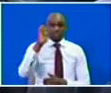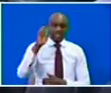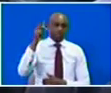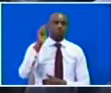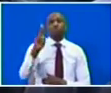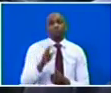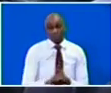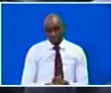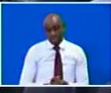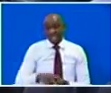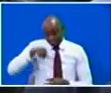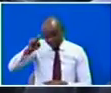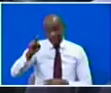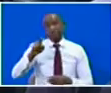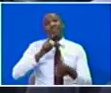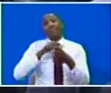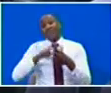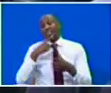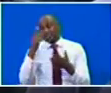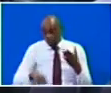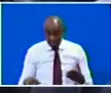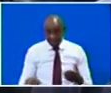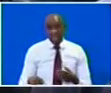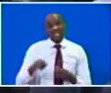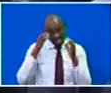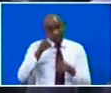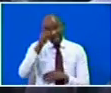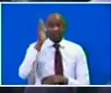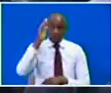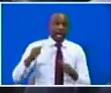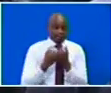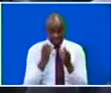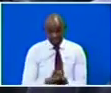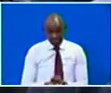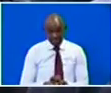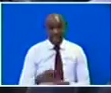And he then proceeded to tell me that if that were to happen, I will be treated